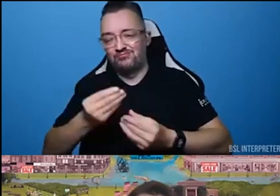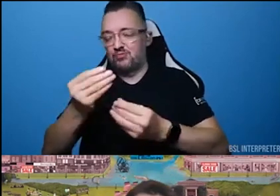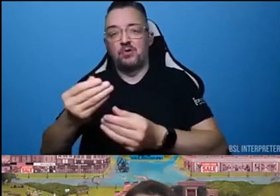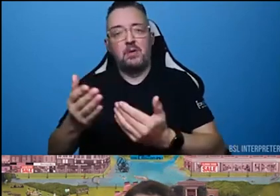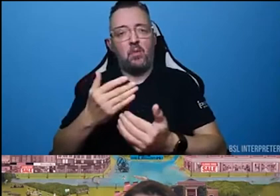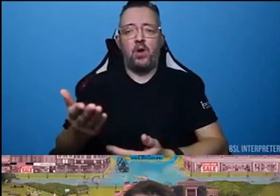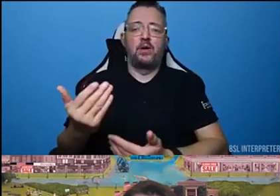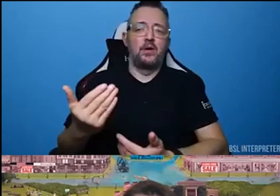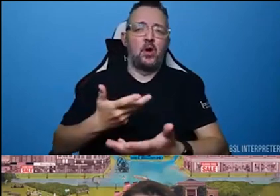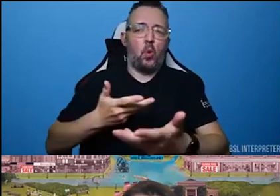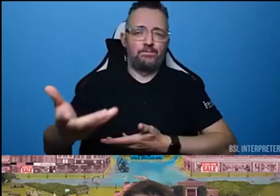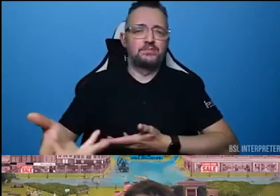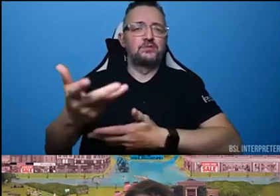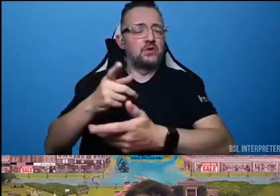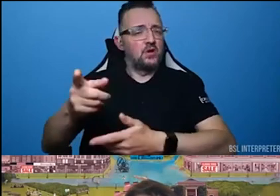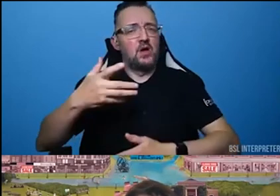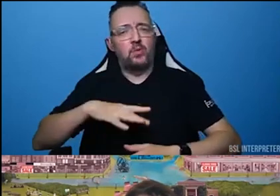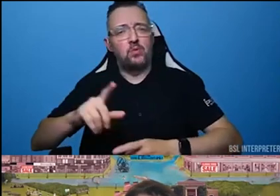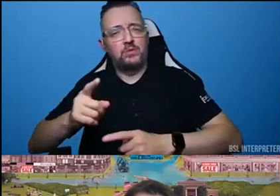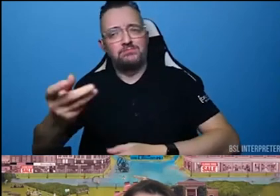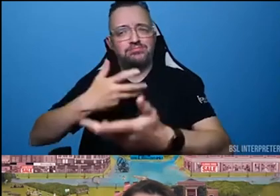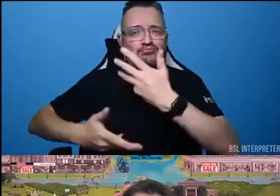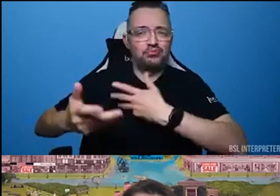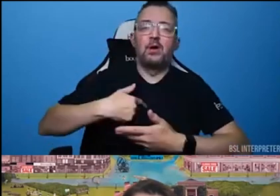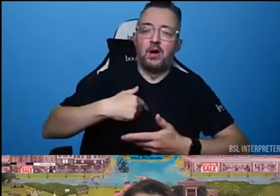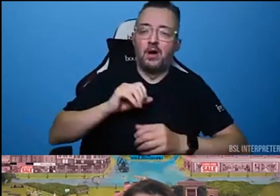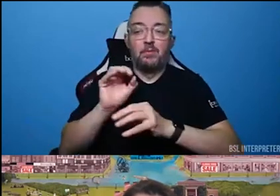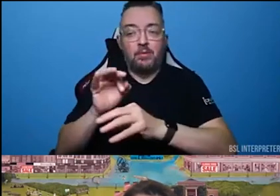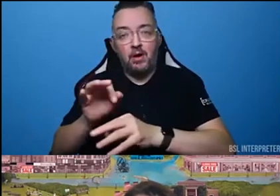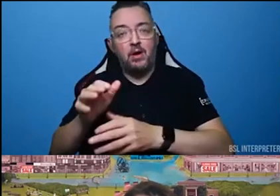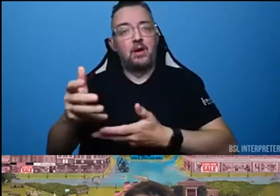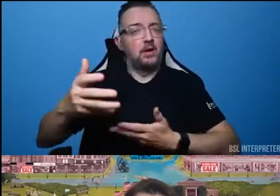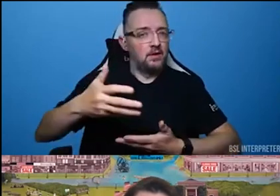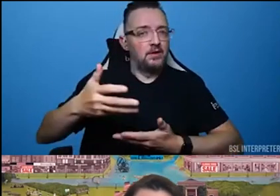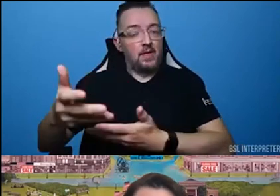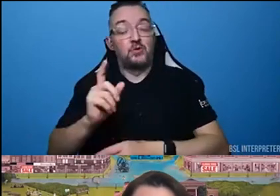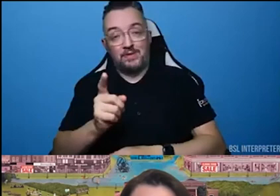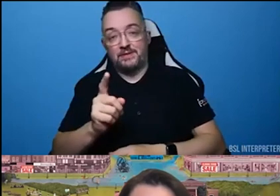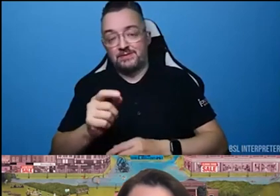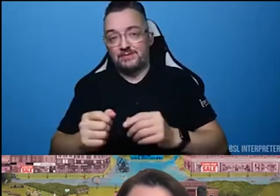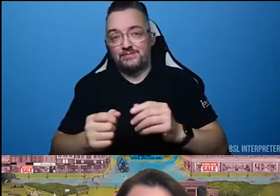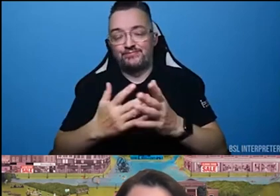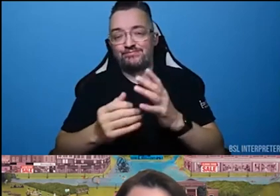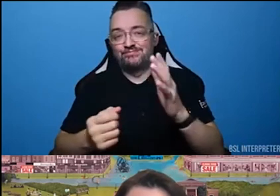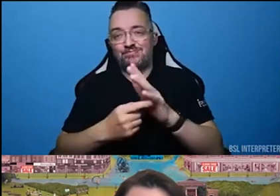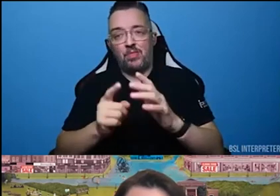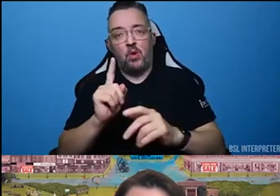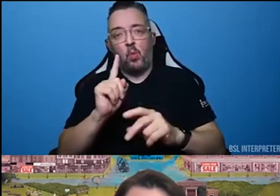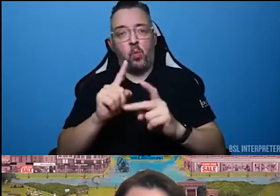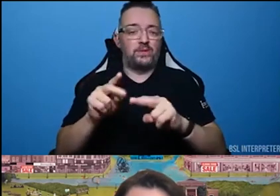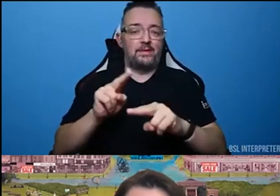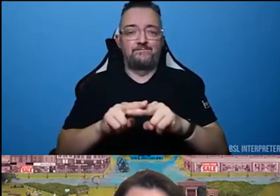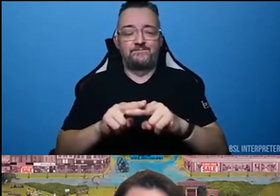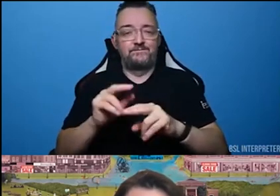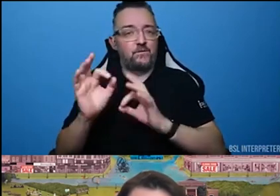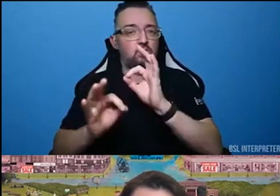more about conversations and how could this be, you know, and that's in a way it's the very essence of the whole what if, what